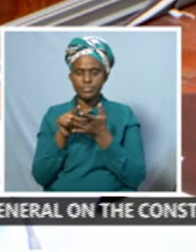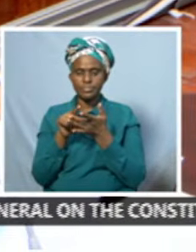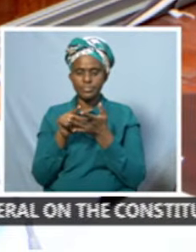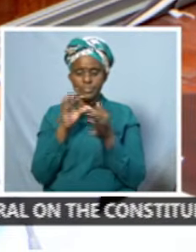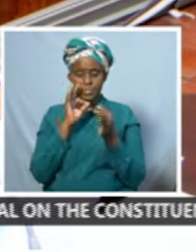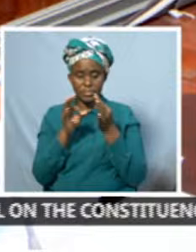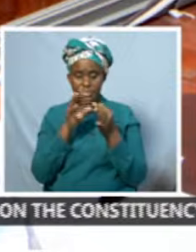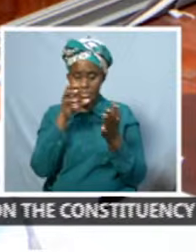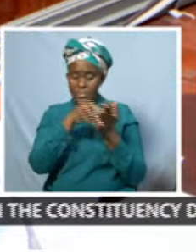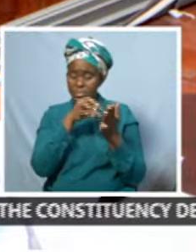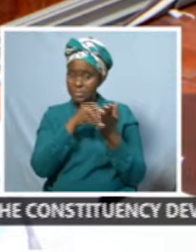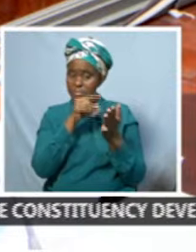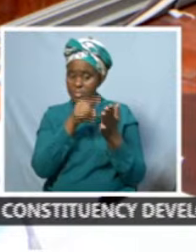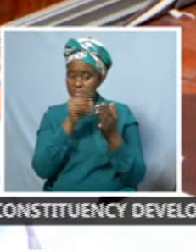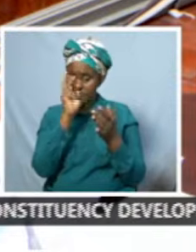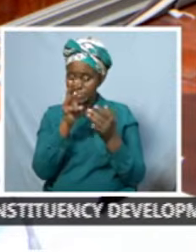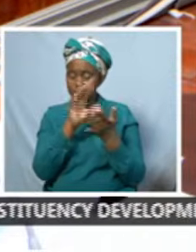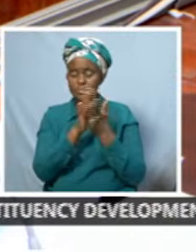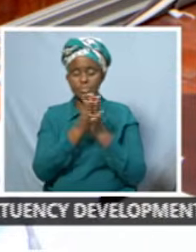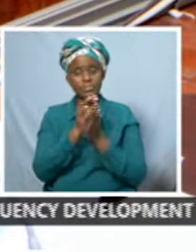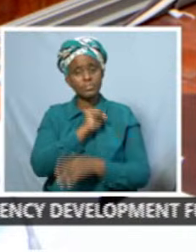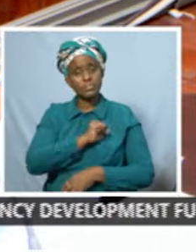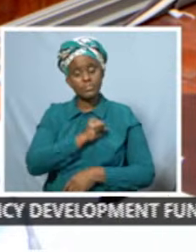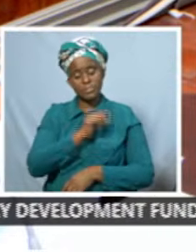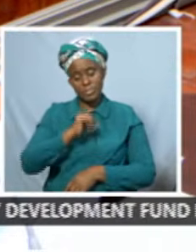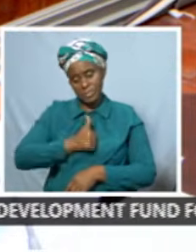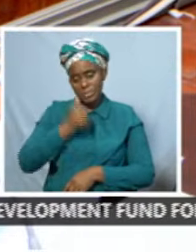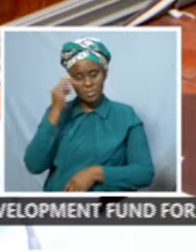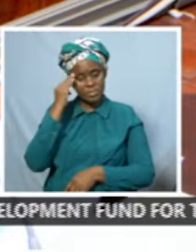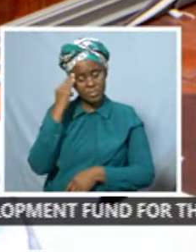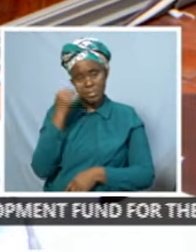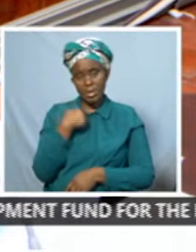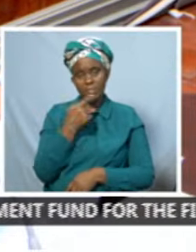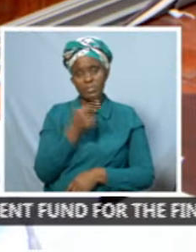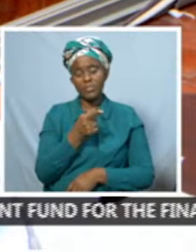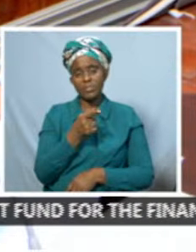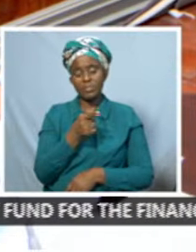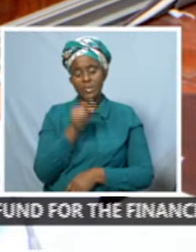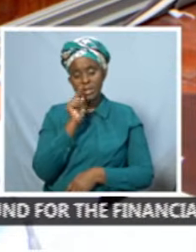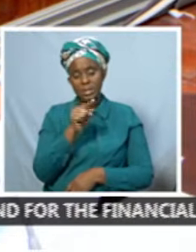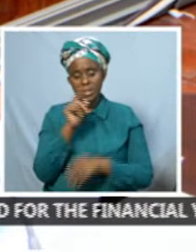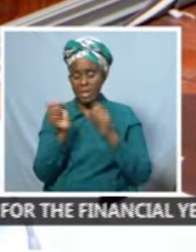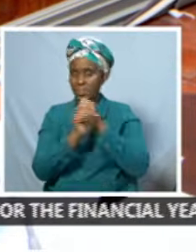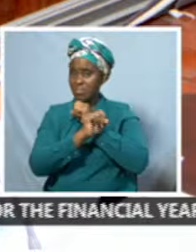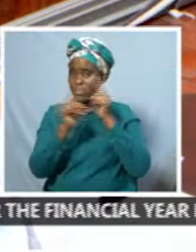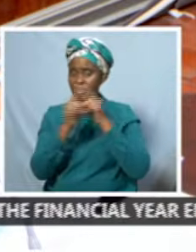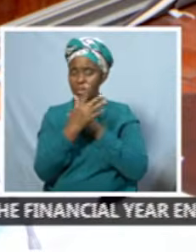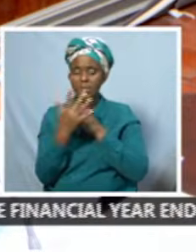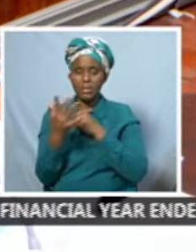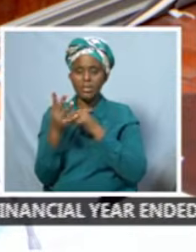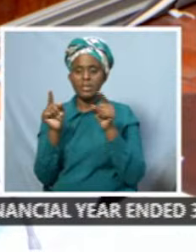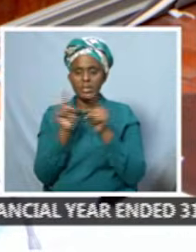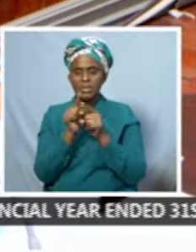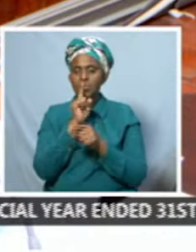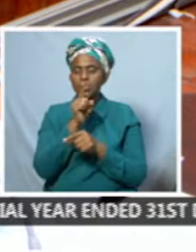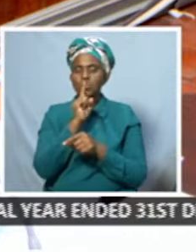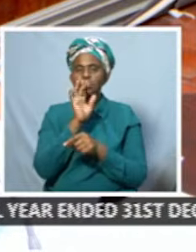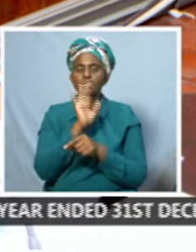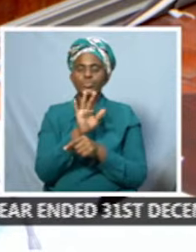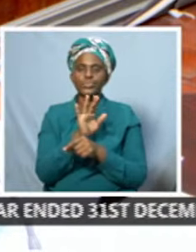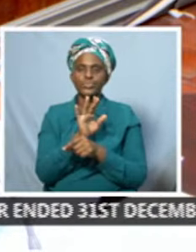If that is the case, it will be very unfortunate. But we assume that this strange thing is genuine.